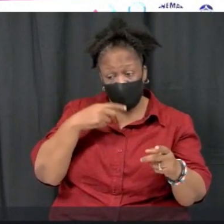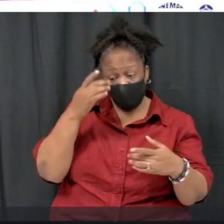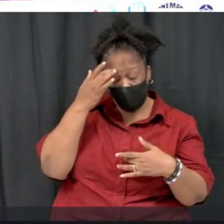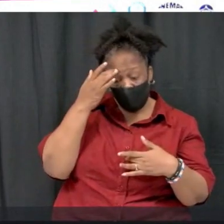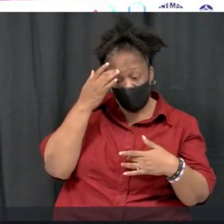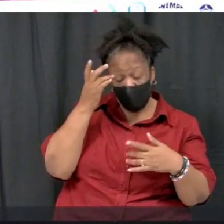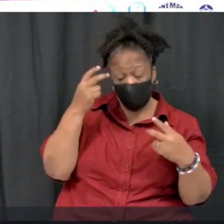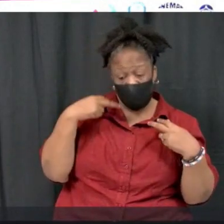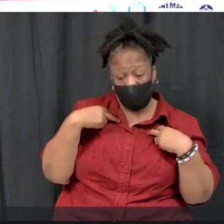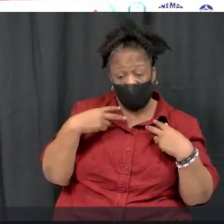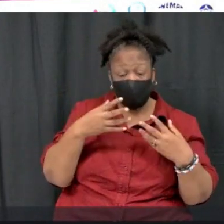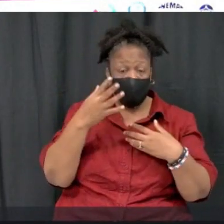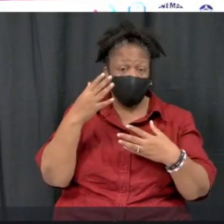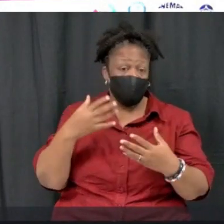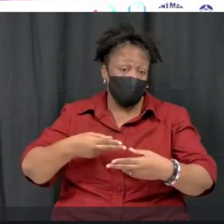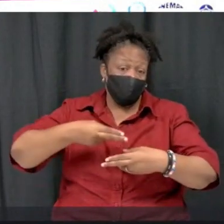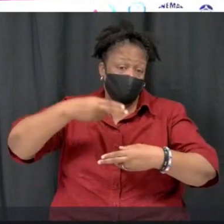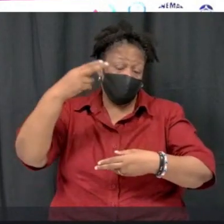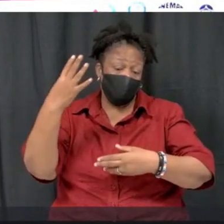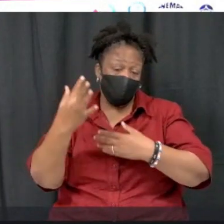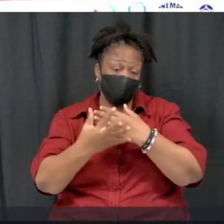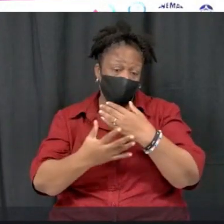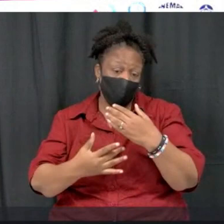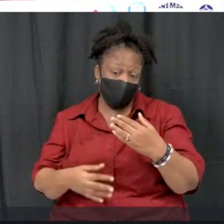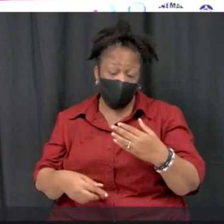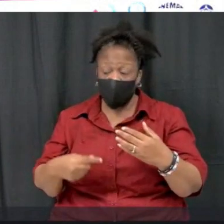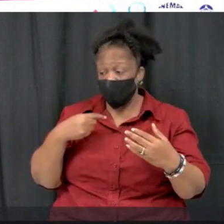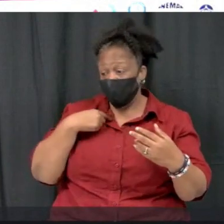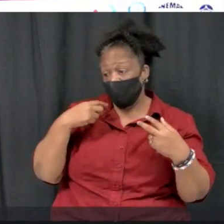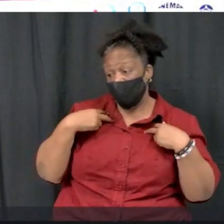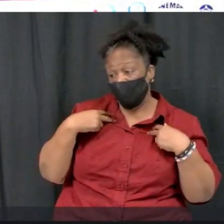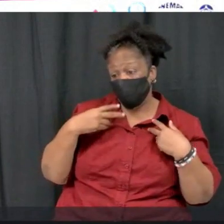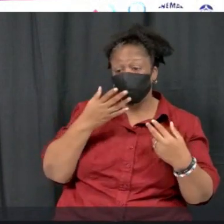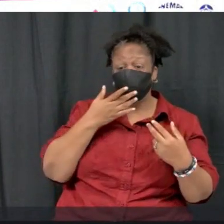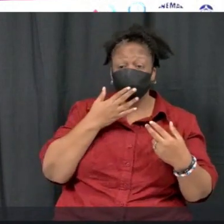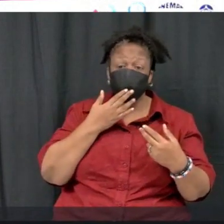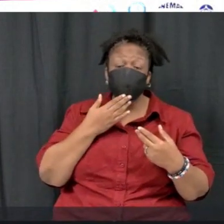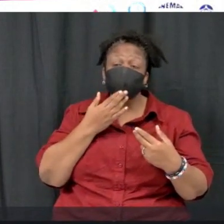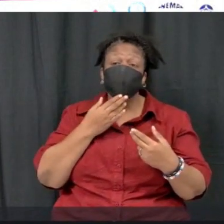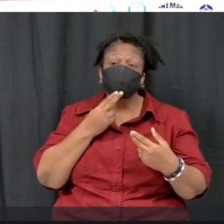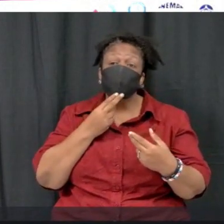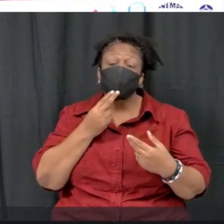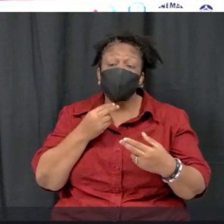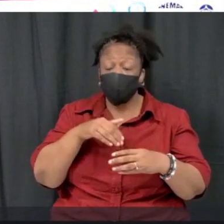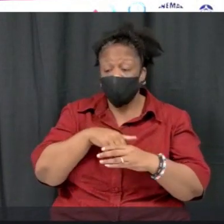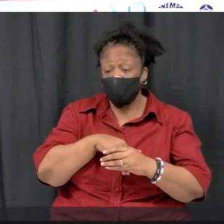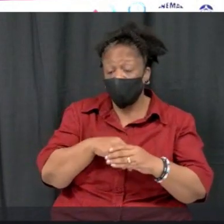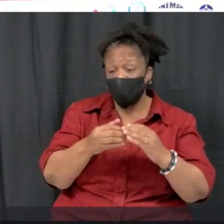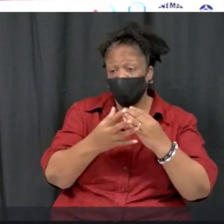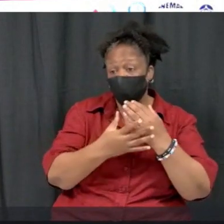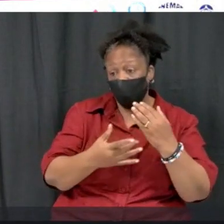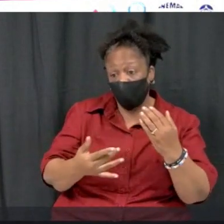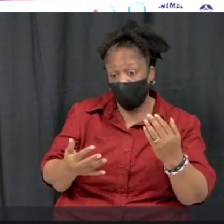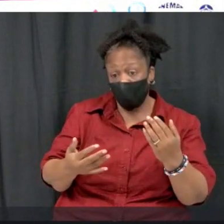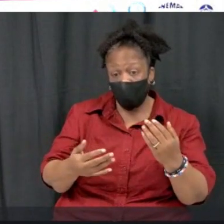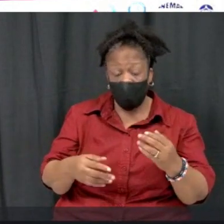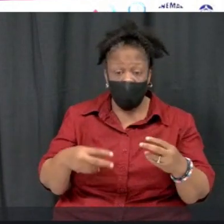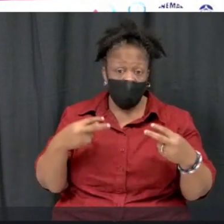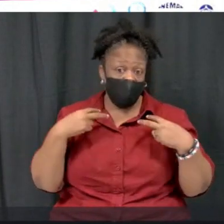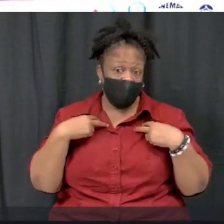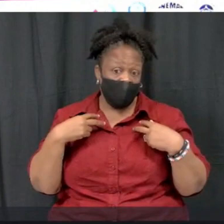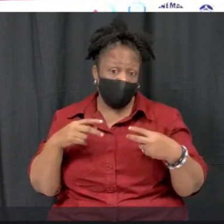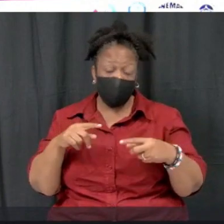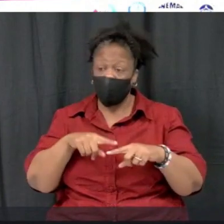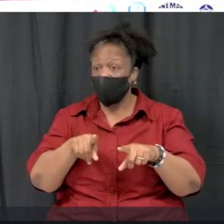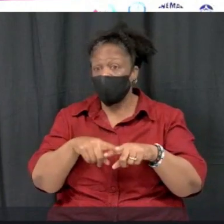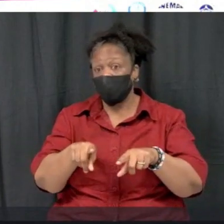who have, sort of reservations about taking the vaccine because you have health issues. Go